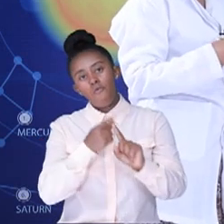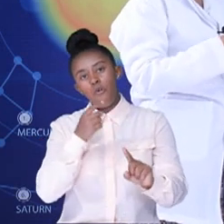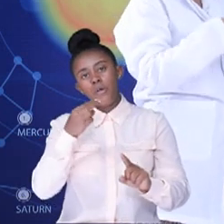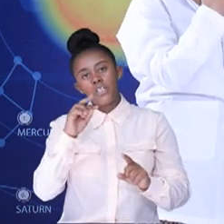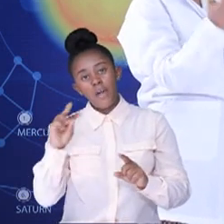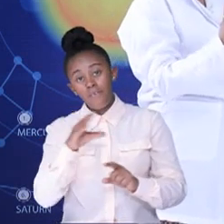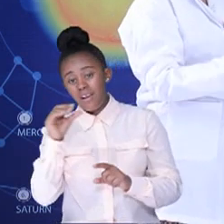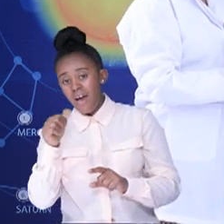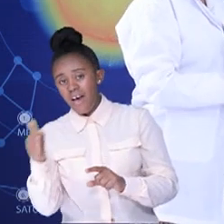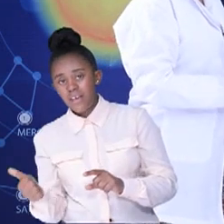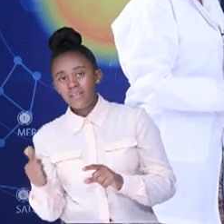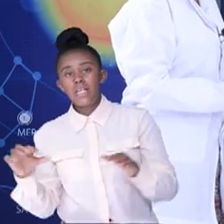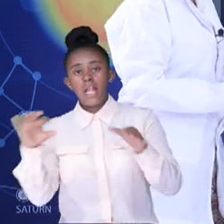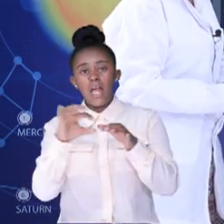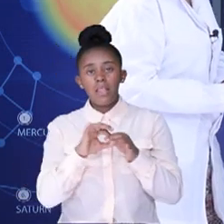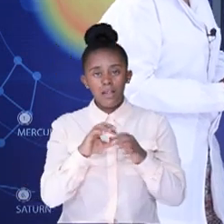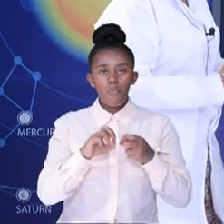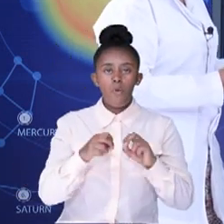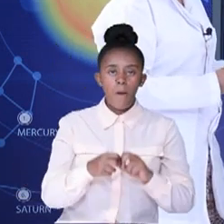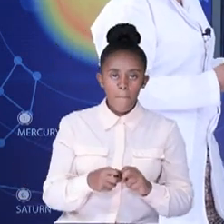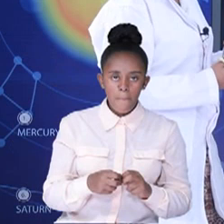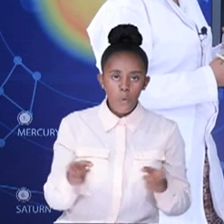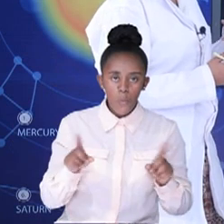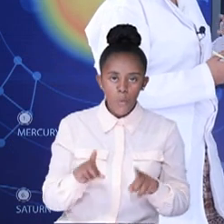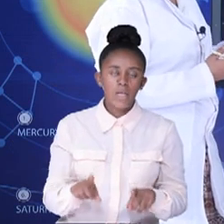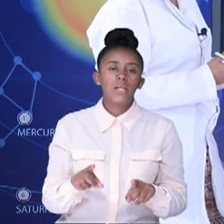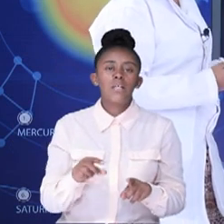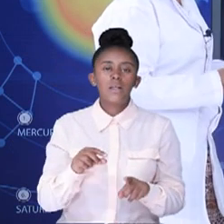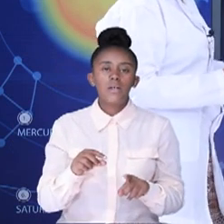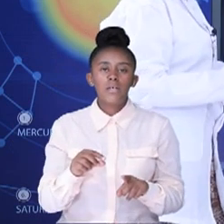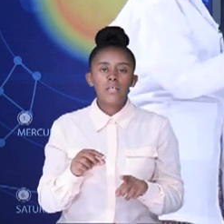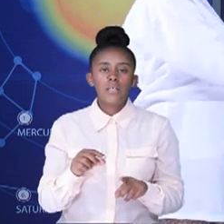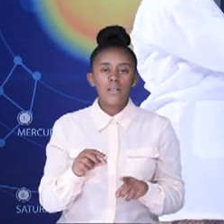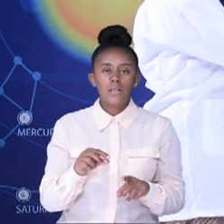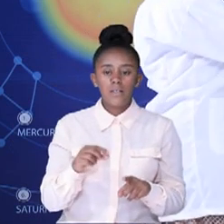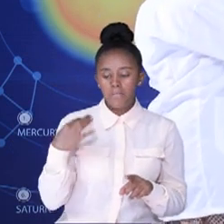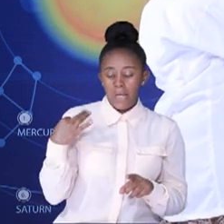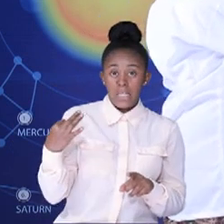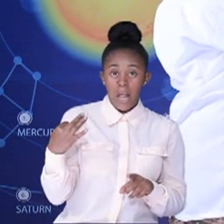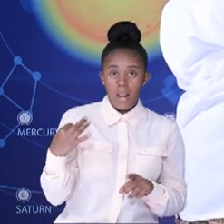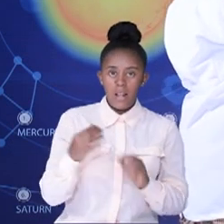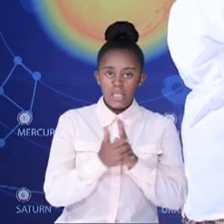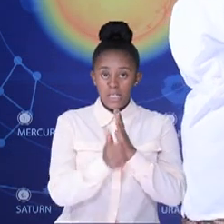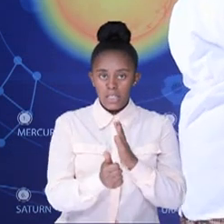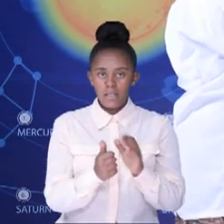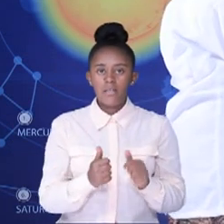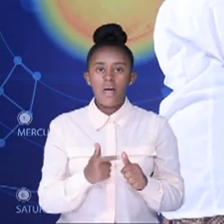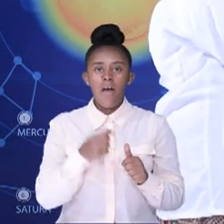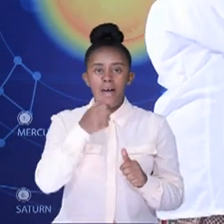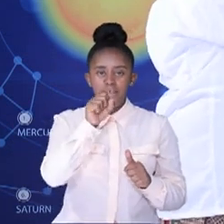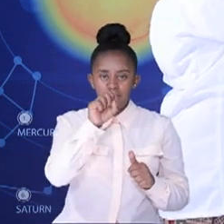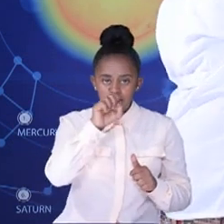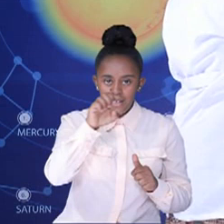HIV and other related problems. When we say personal skill, it can be